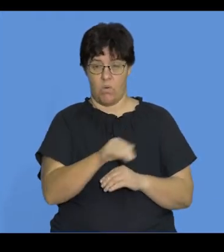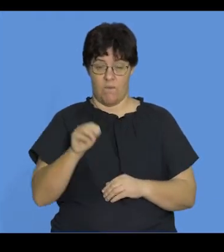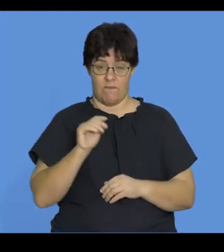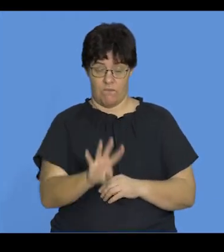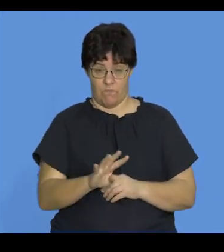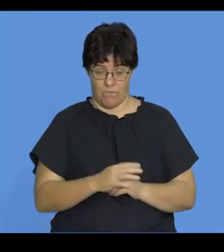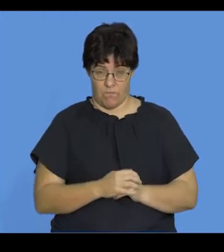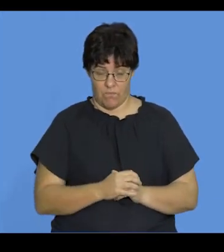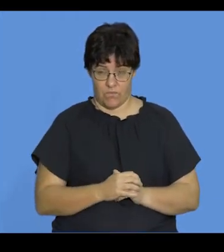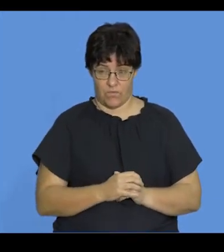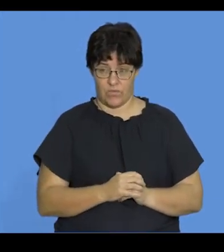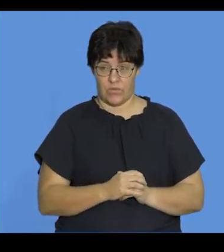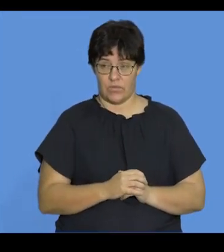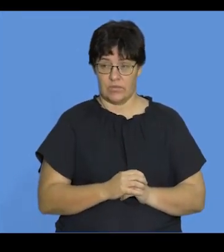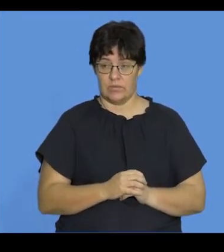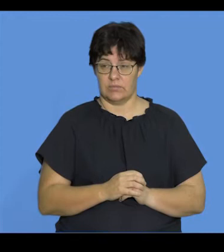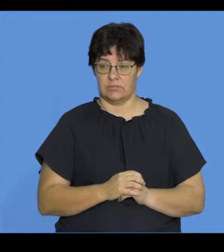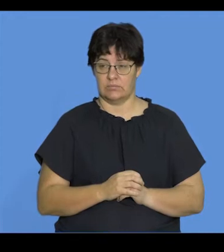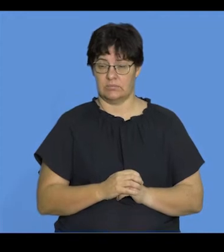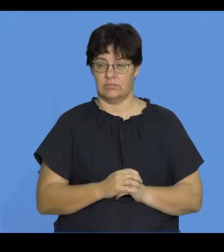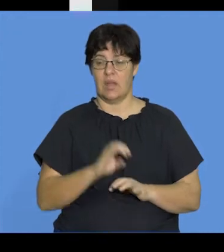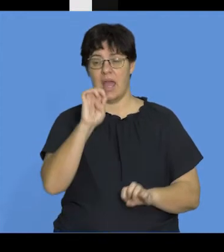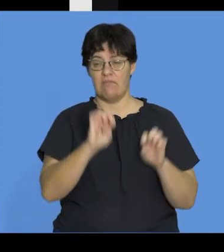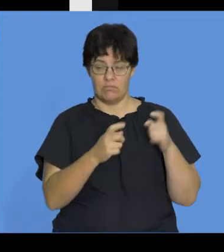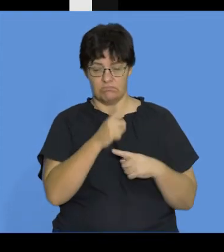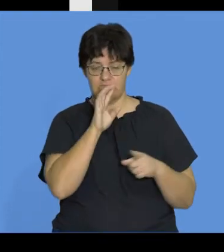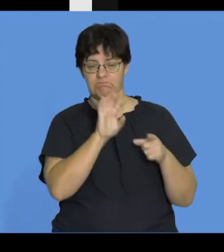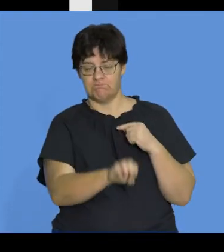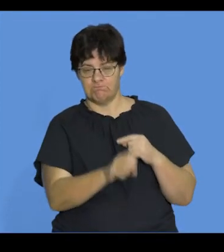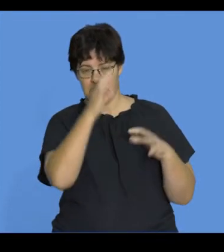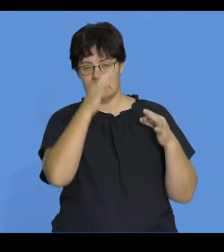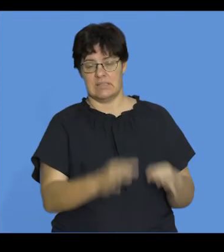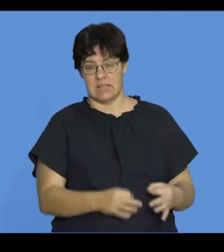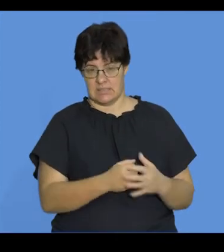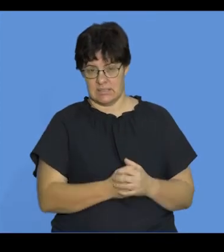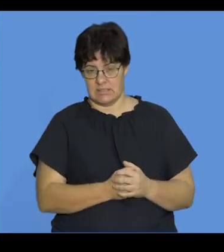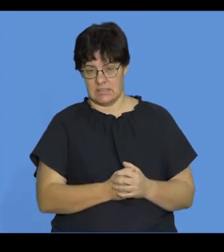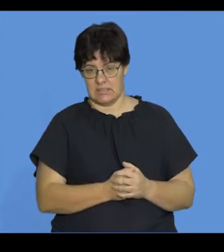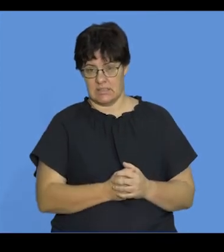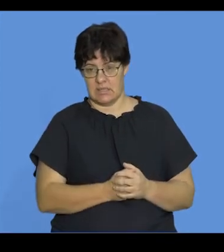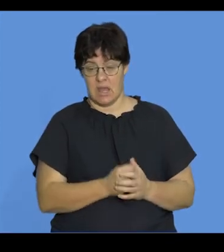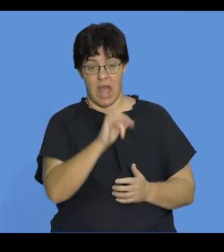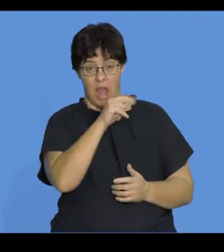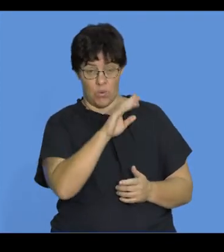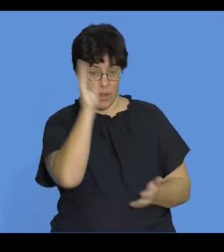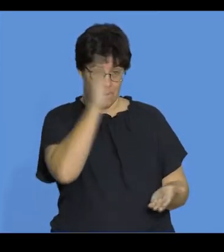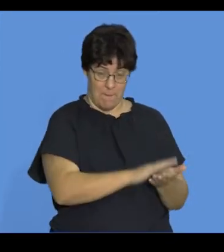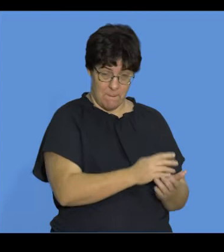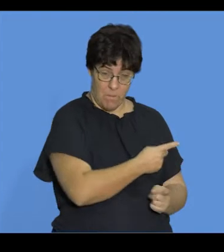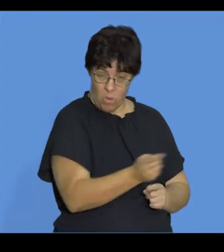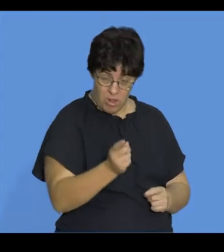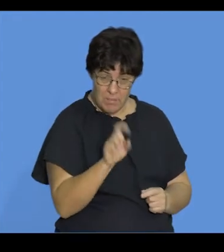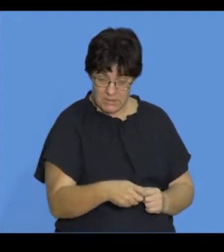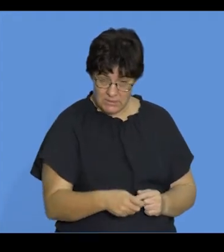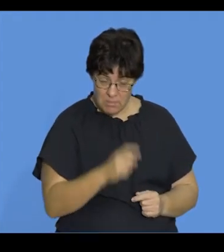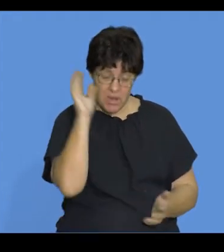4, right? All right, then we can evaluate that and try and decide if indeed all the iron will react. And